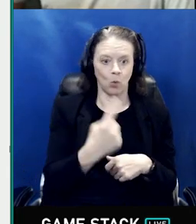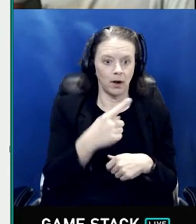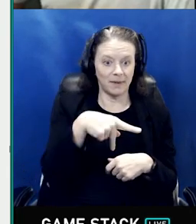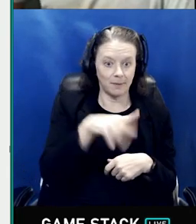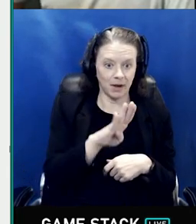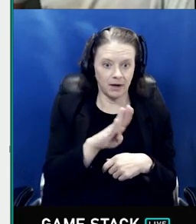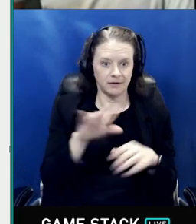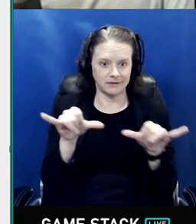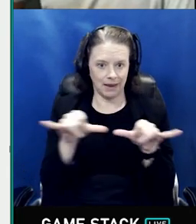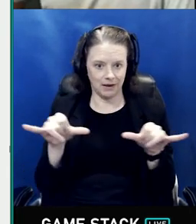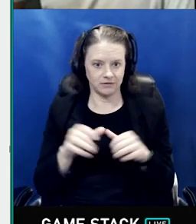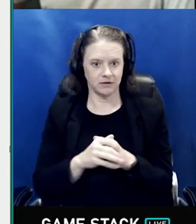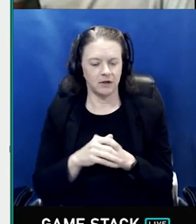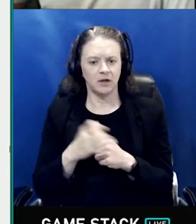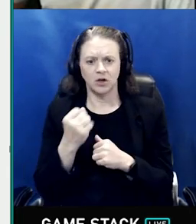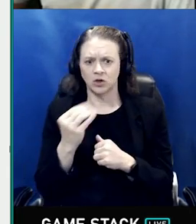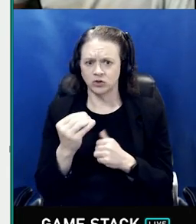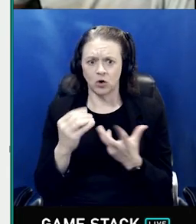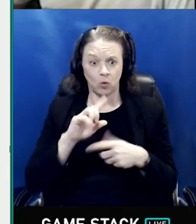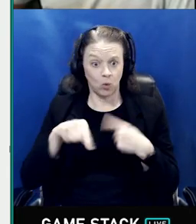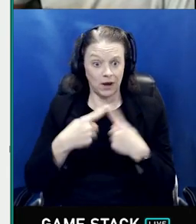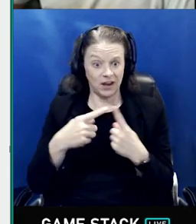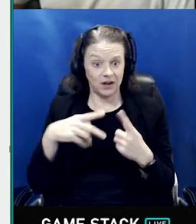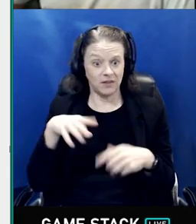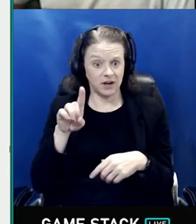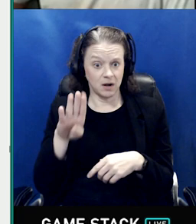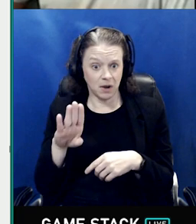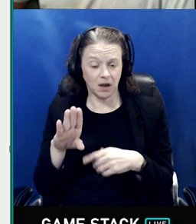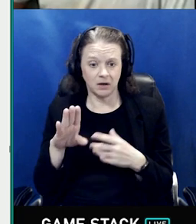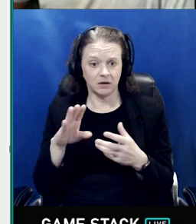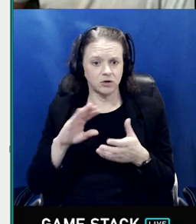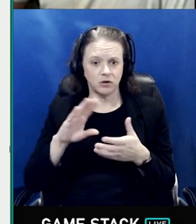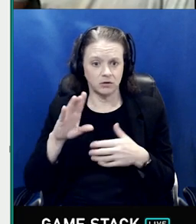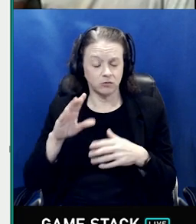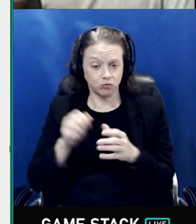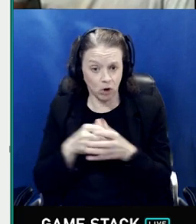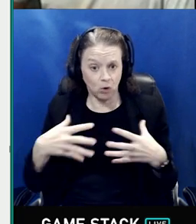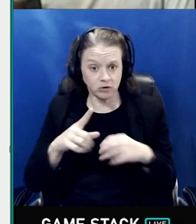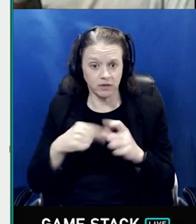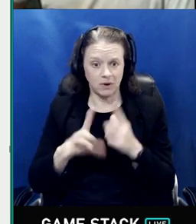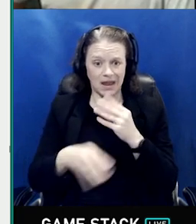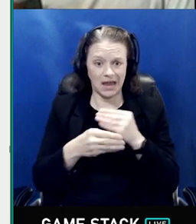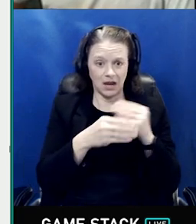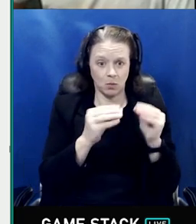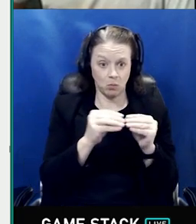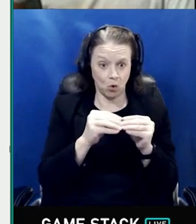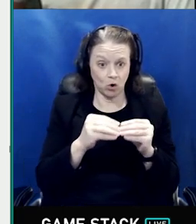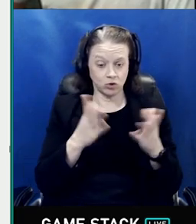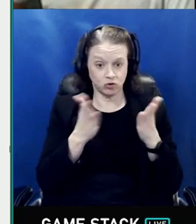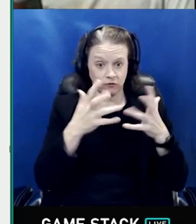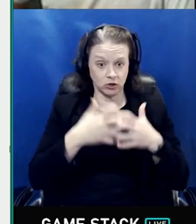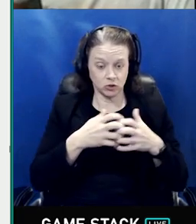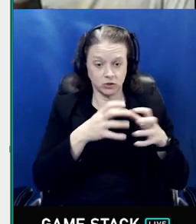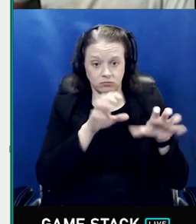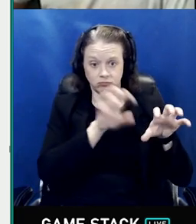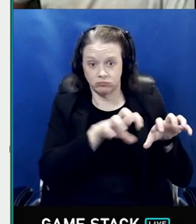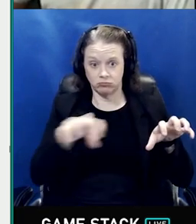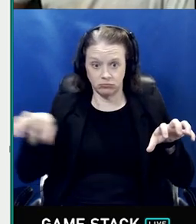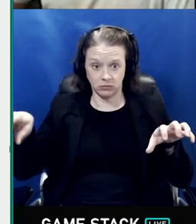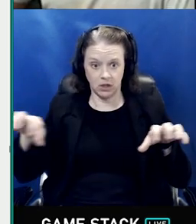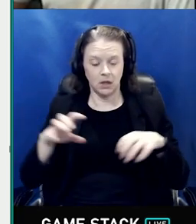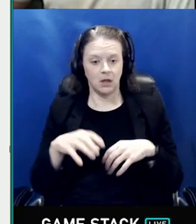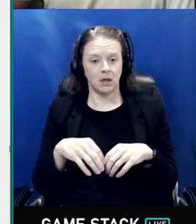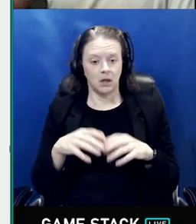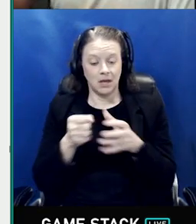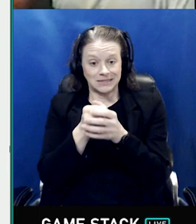your data grows, we just simply add more and more servers to your cluster. Scale-out also provides unlimited throughput,